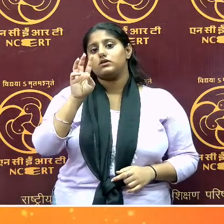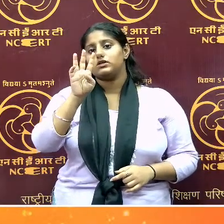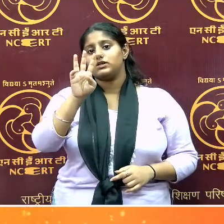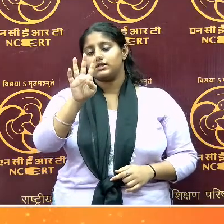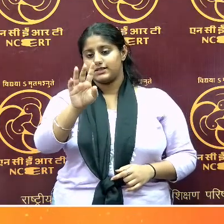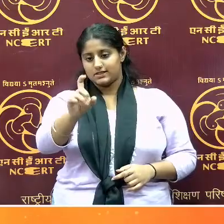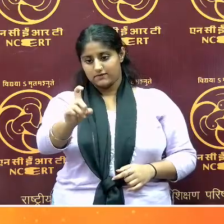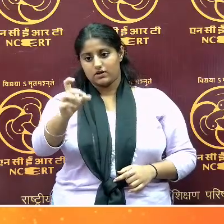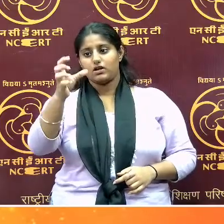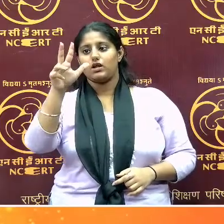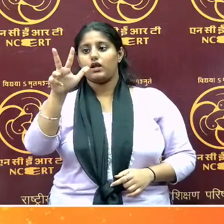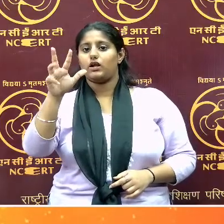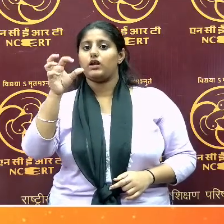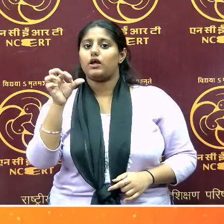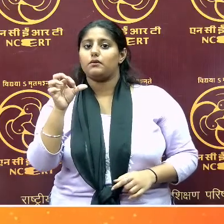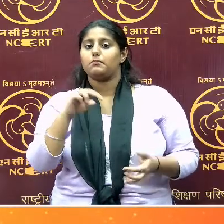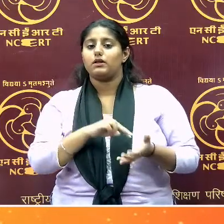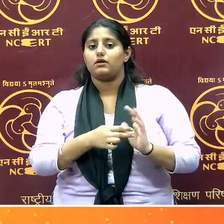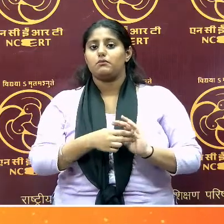5789, it will be obviously